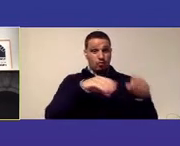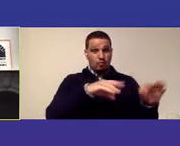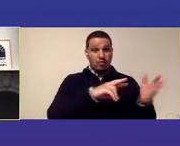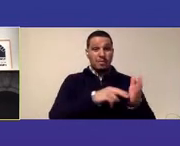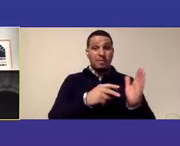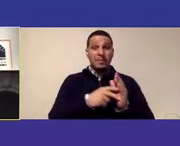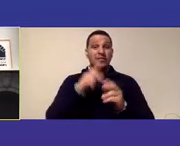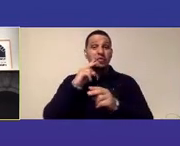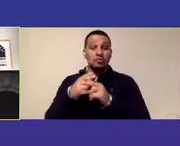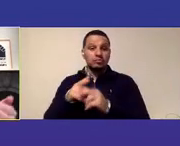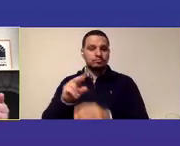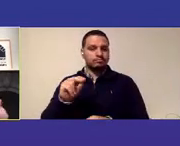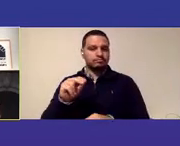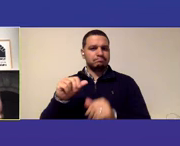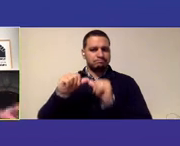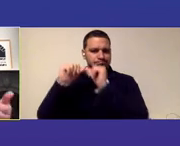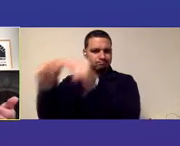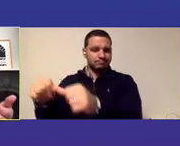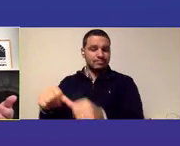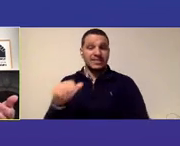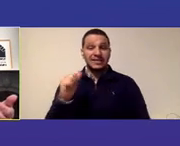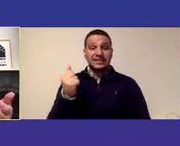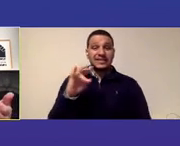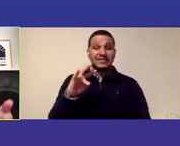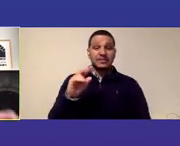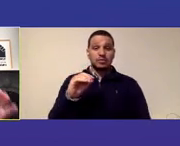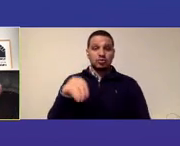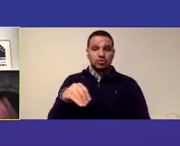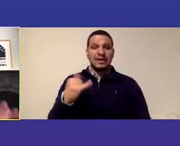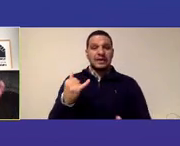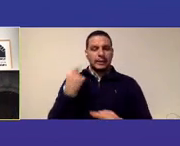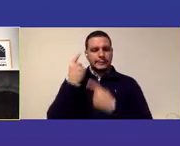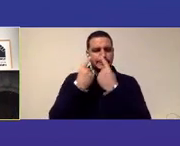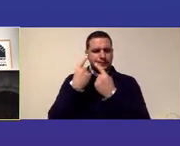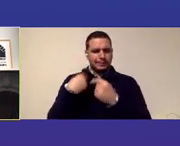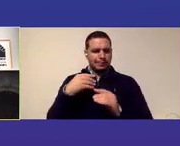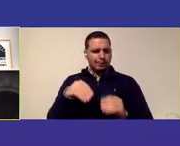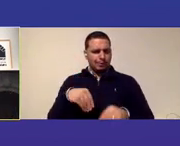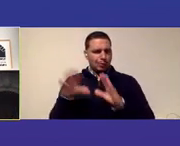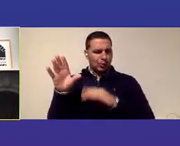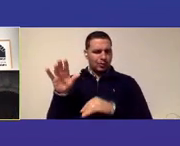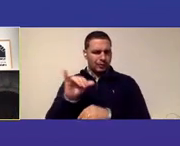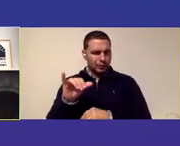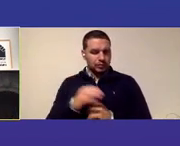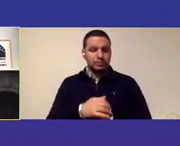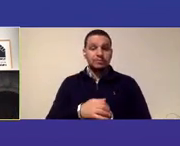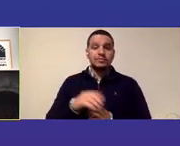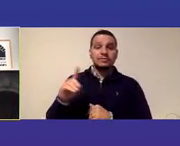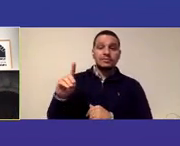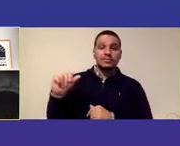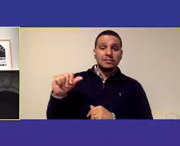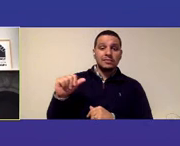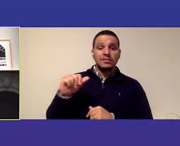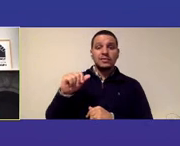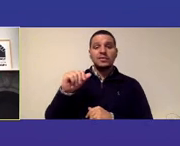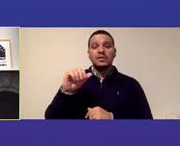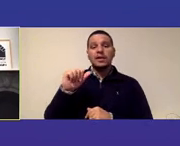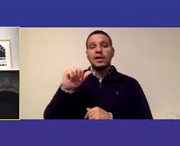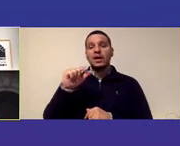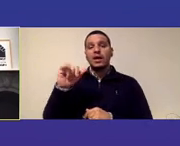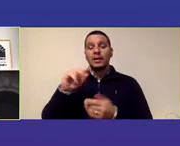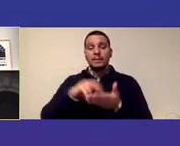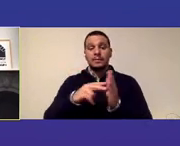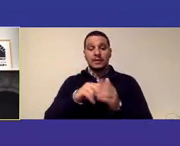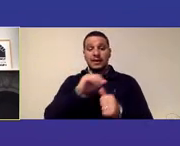another 17% are now considering relocation. Disabled ALANA, which stands for